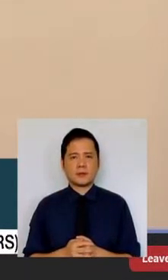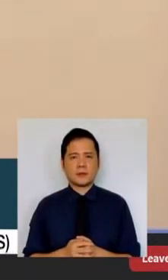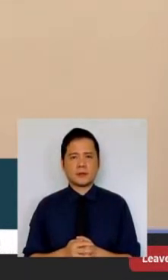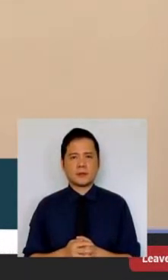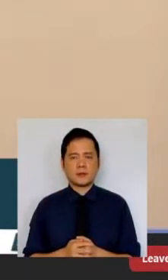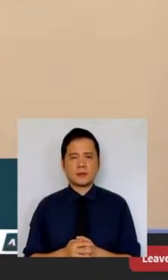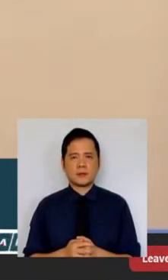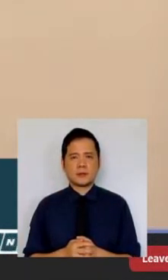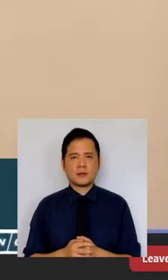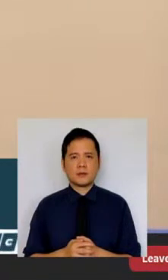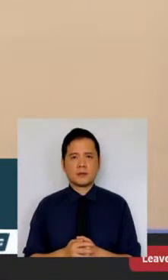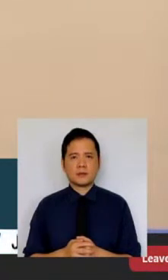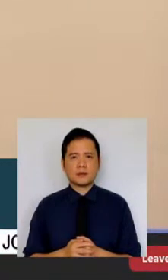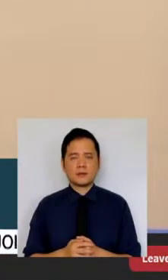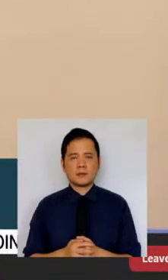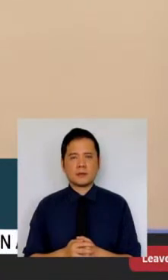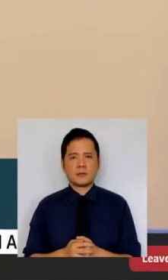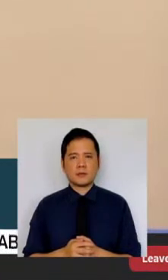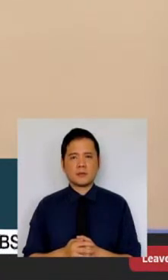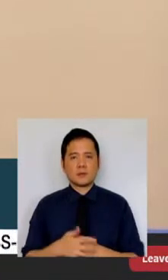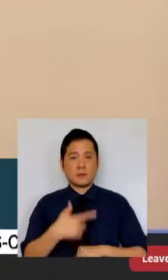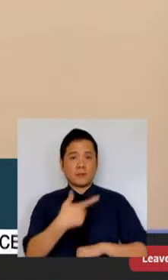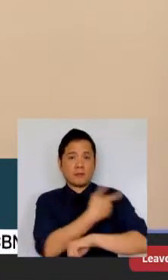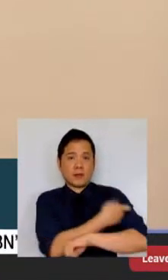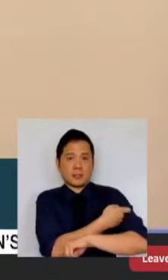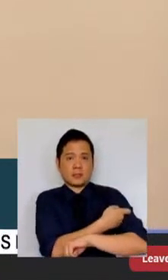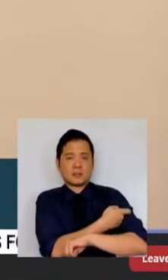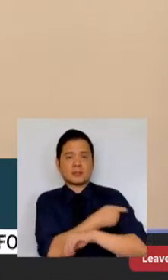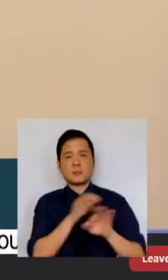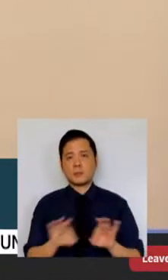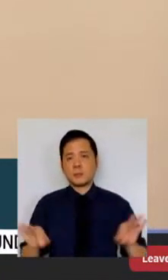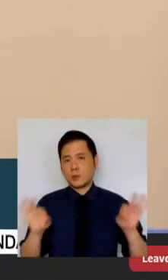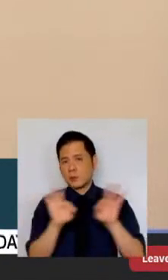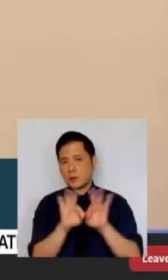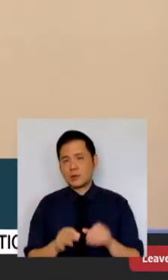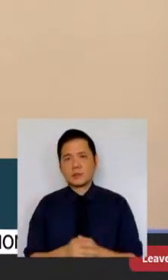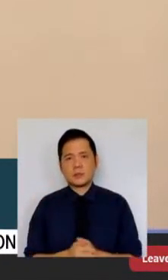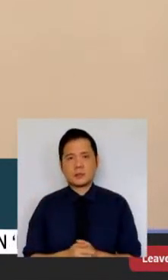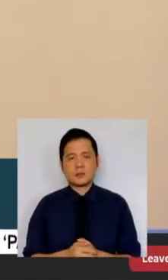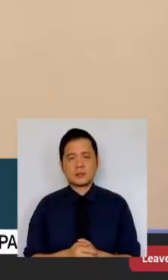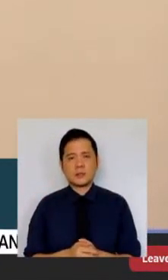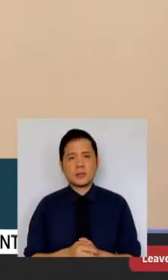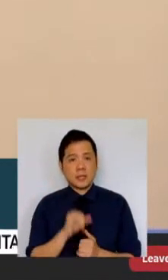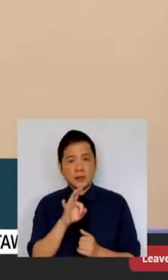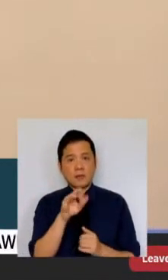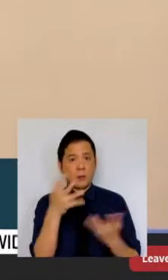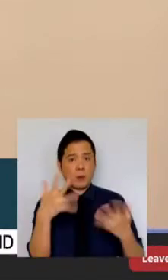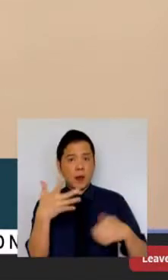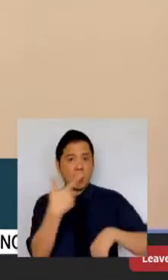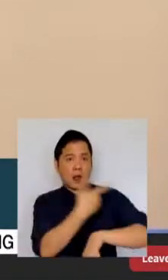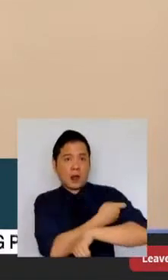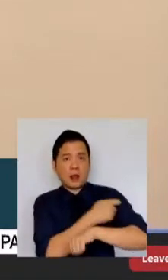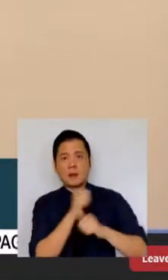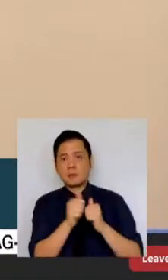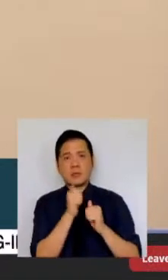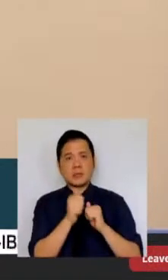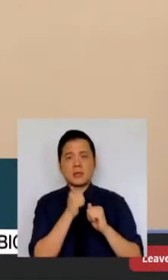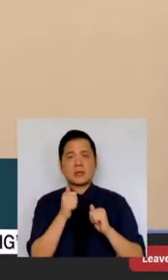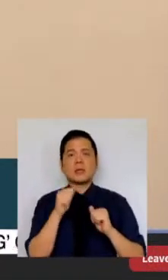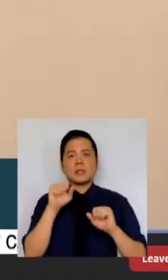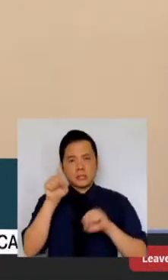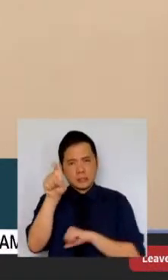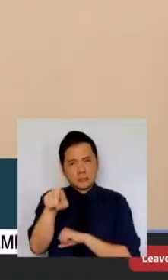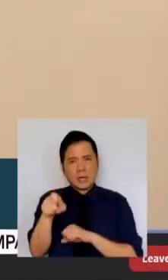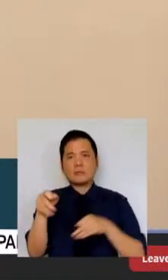restrictions on vaccinations to regulate the mobility of the unvaccinated individuals in the NCR.